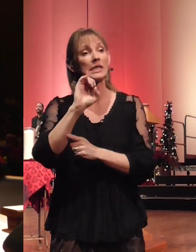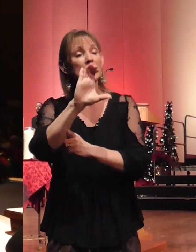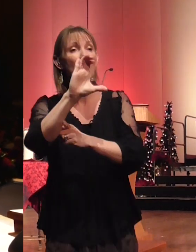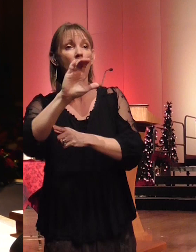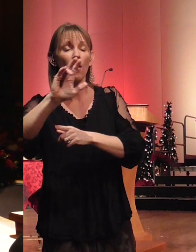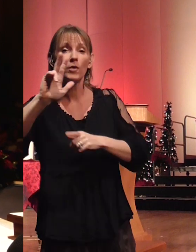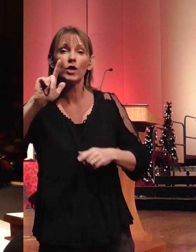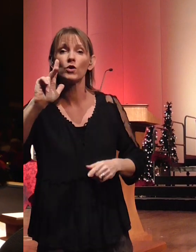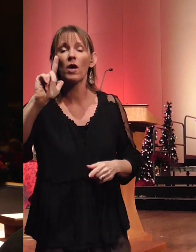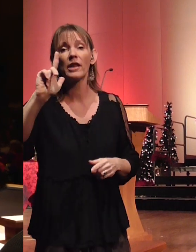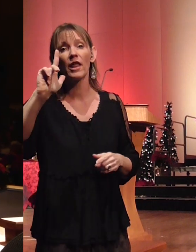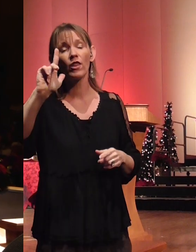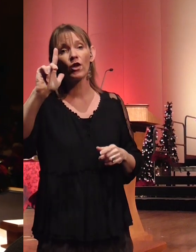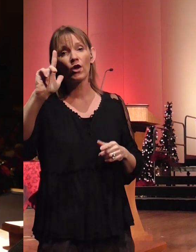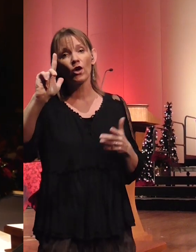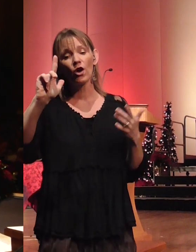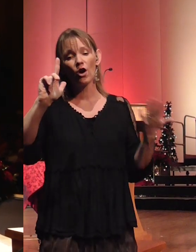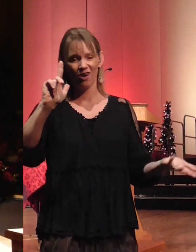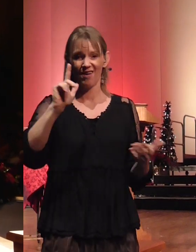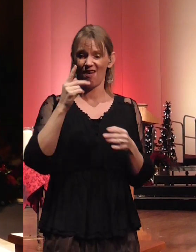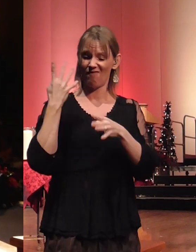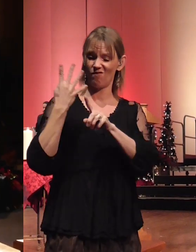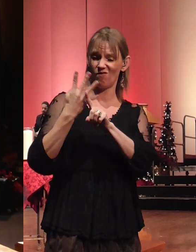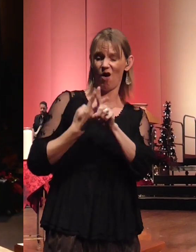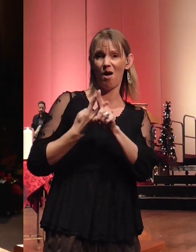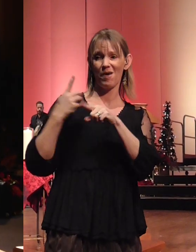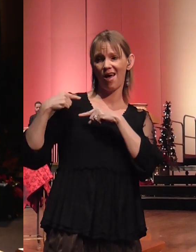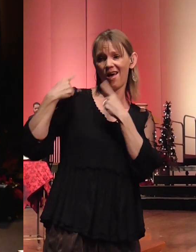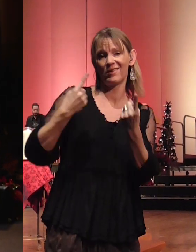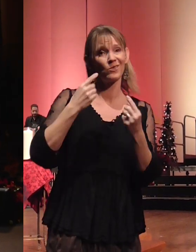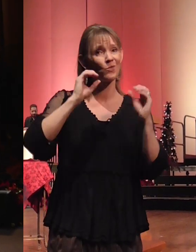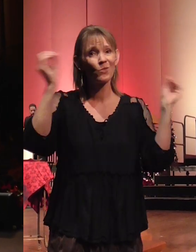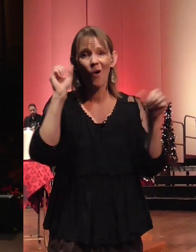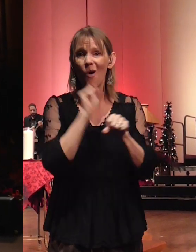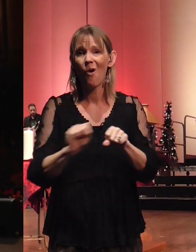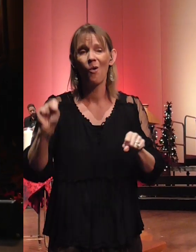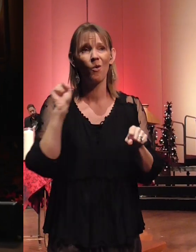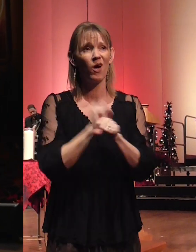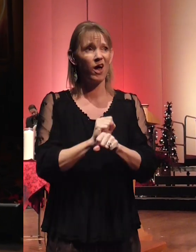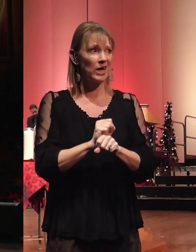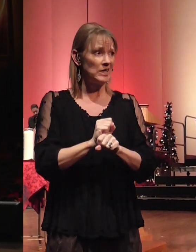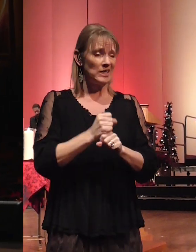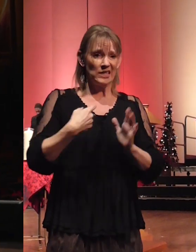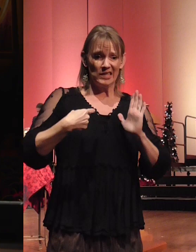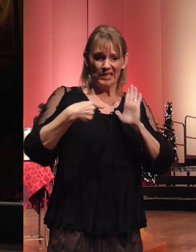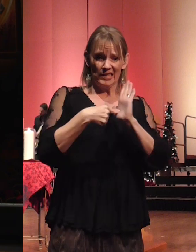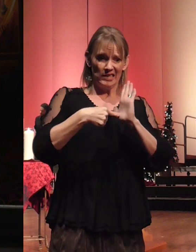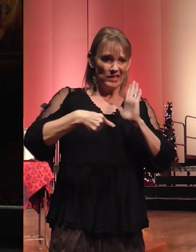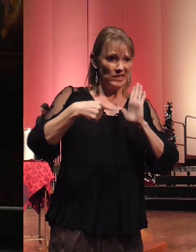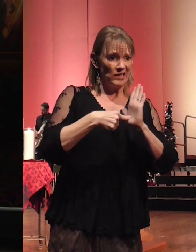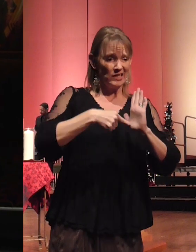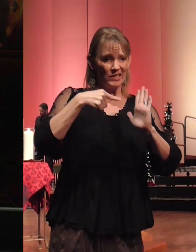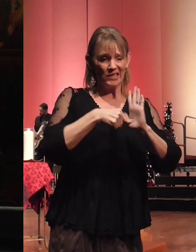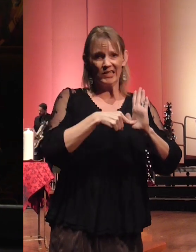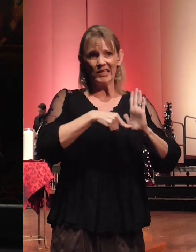December 23rd, 4 months out of work, and the bills just